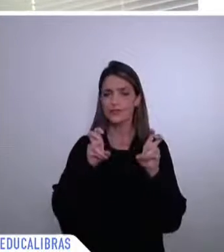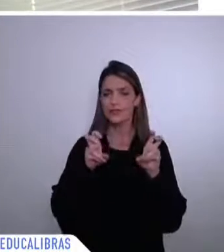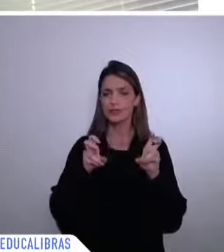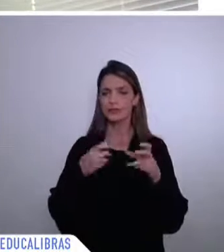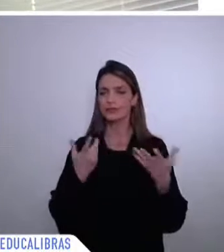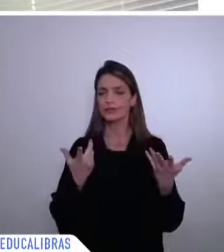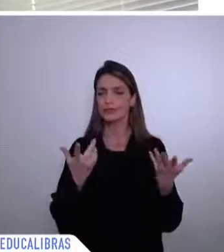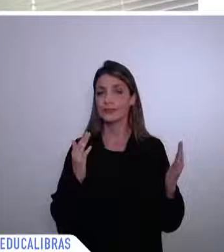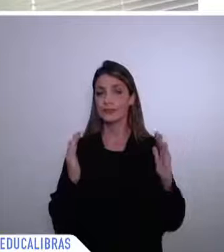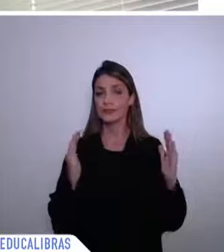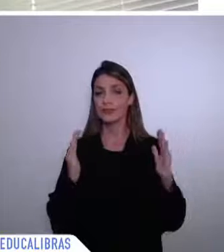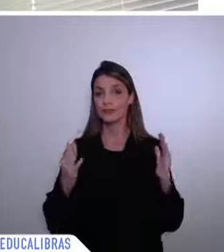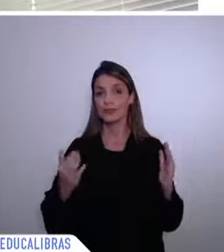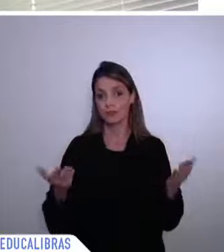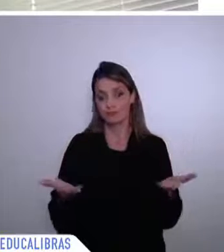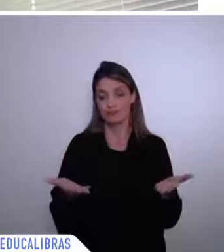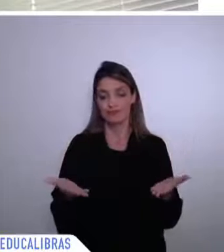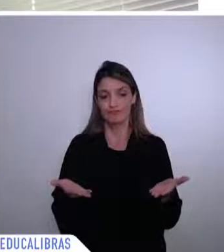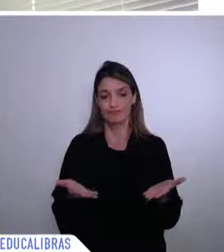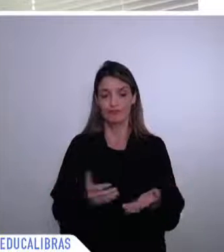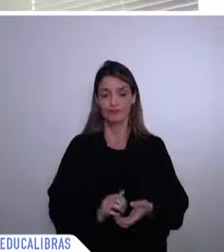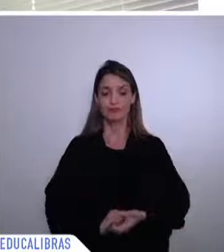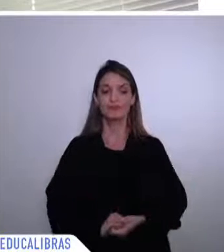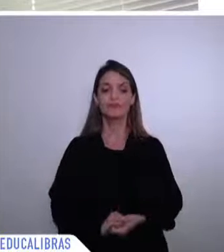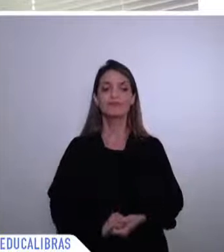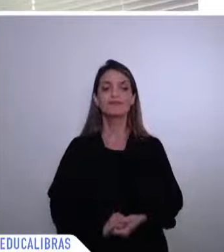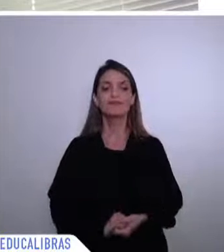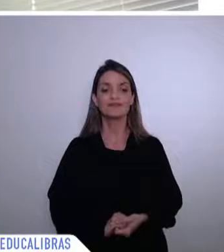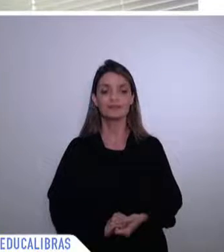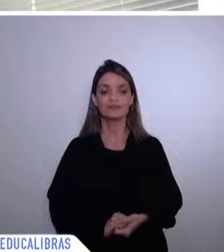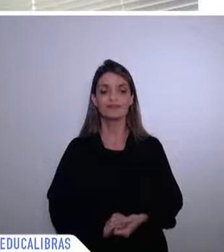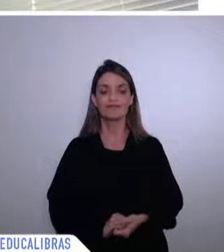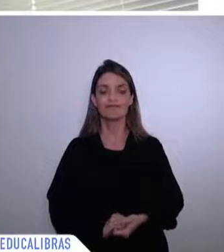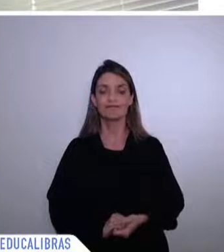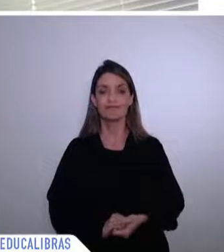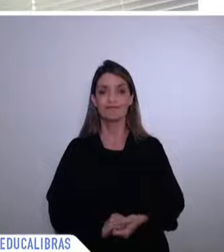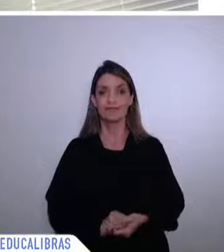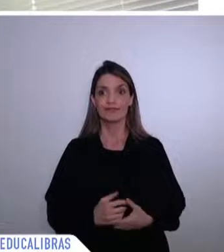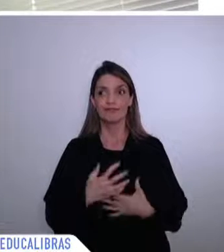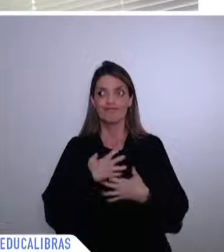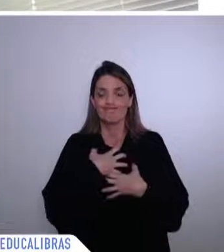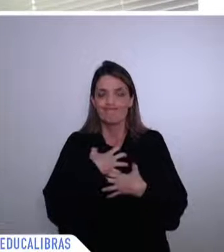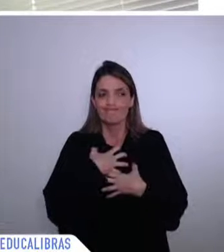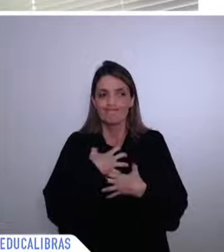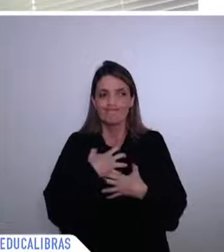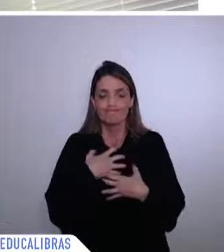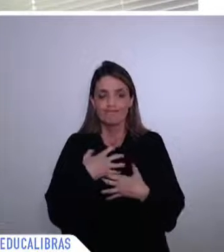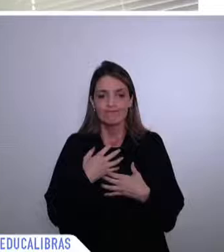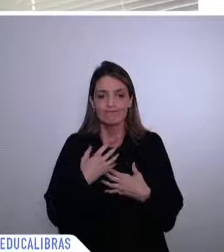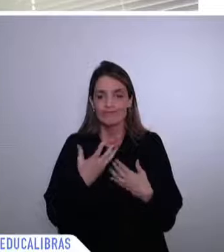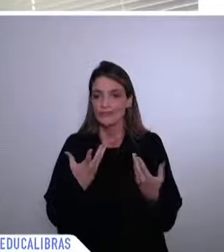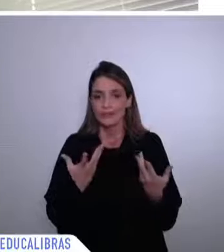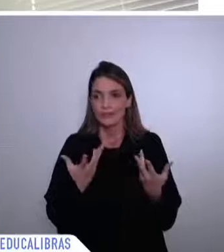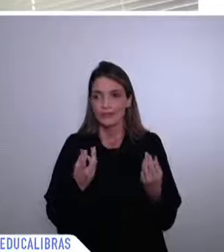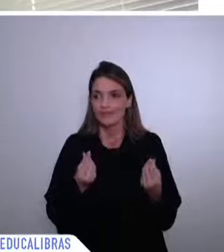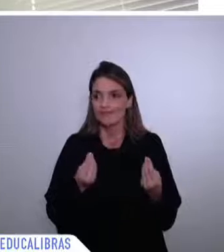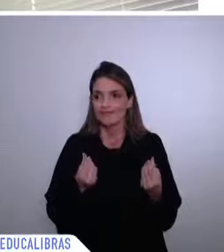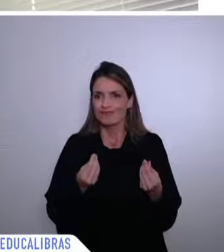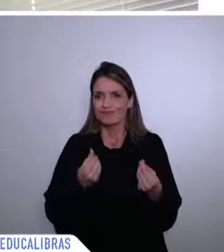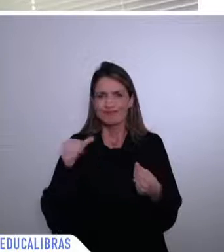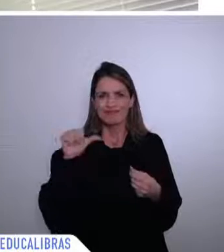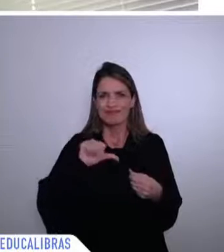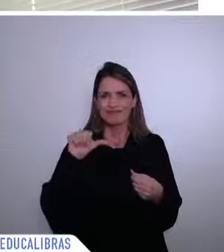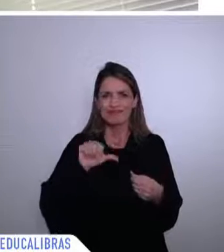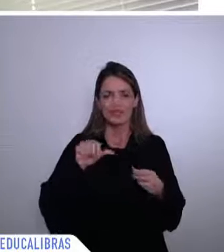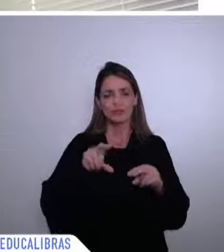thinking a little bit about the kind of world we live in nowadays. This is the kind of world that is being